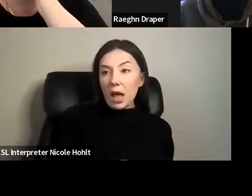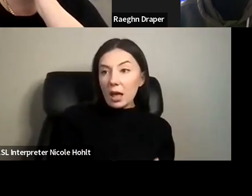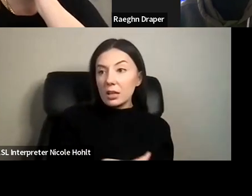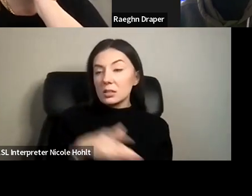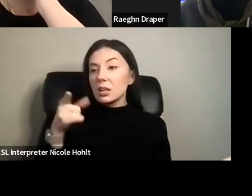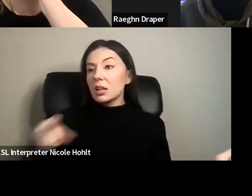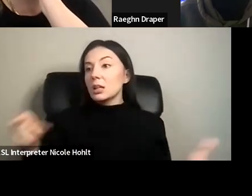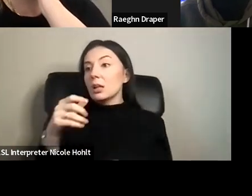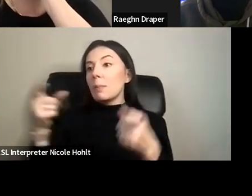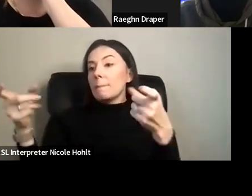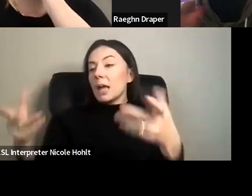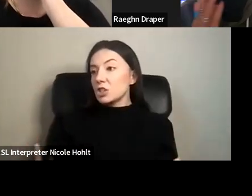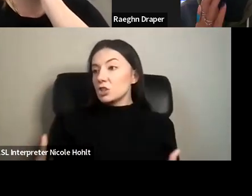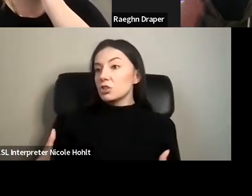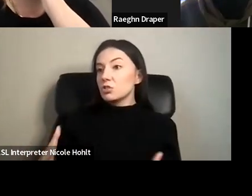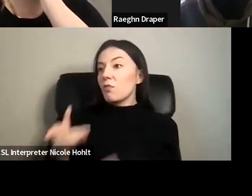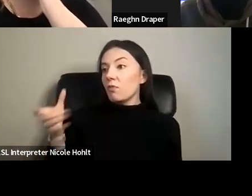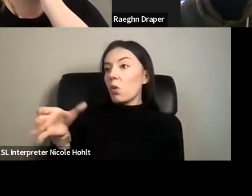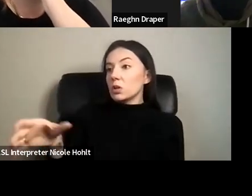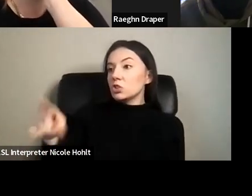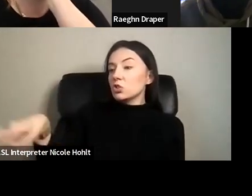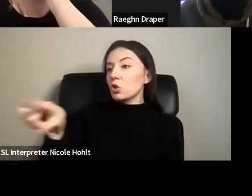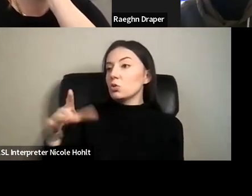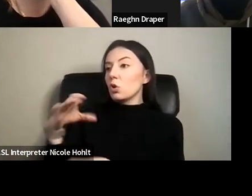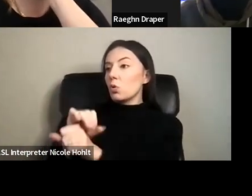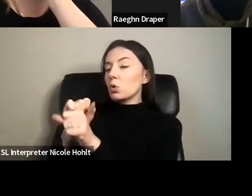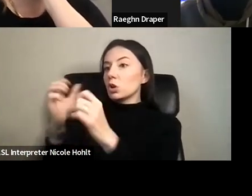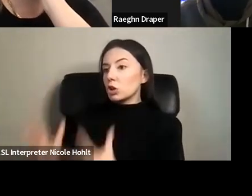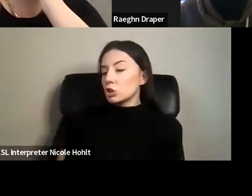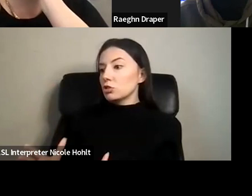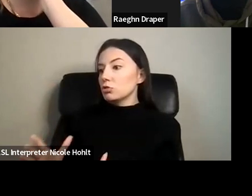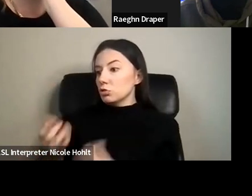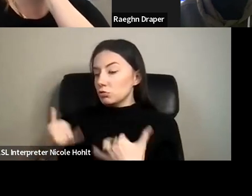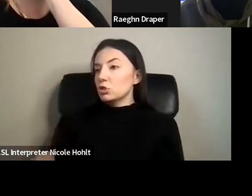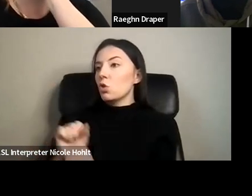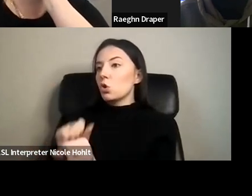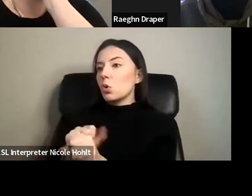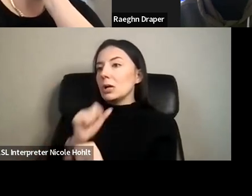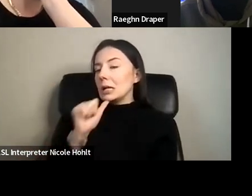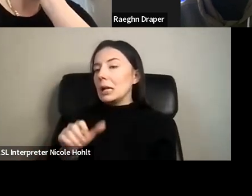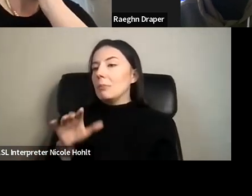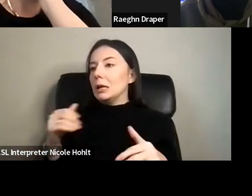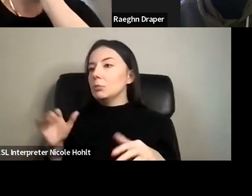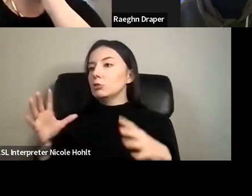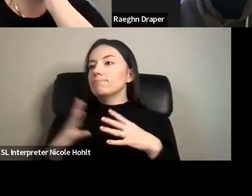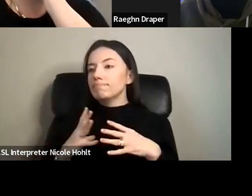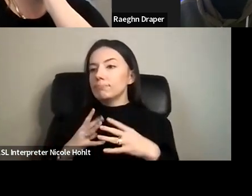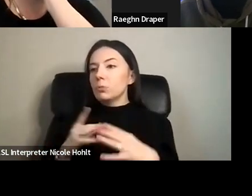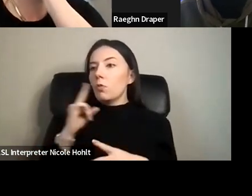closing for a day like the workers requested. So they left, they walked out of a shift. And then we started collecting funds